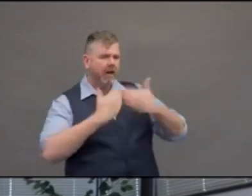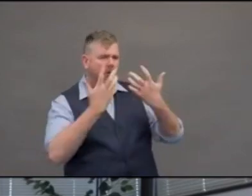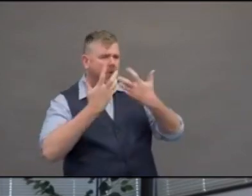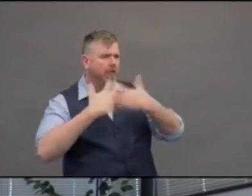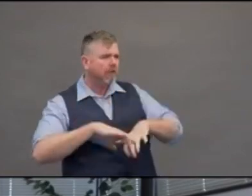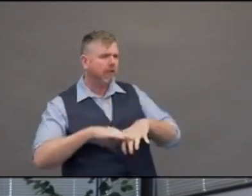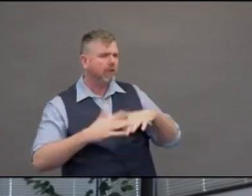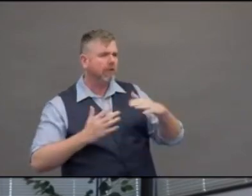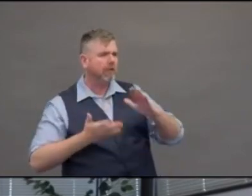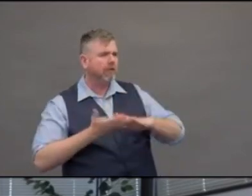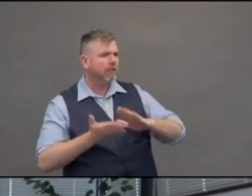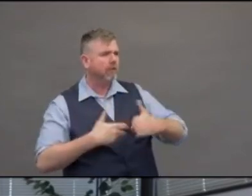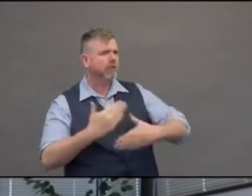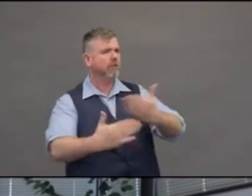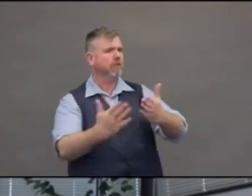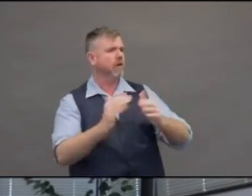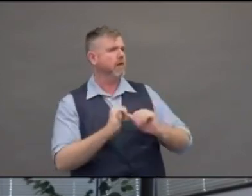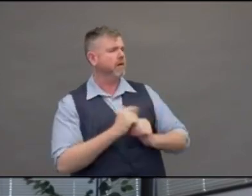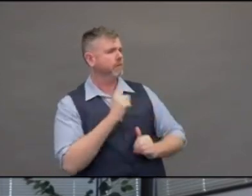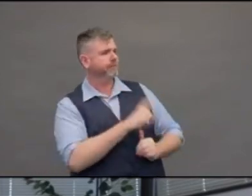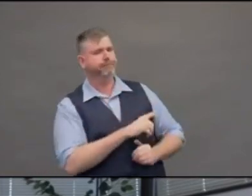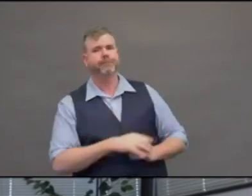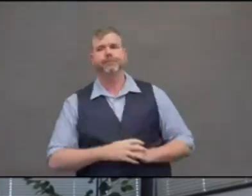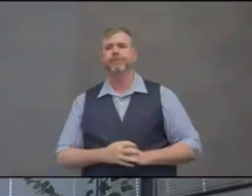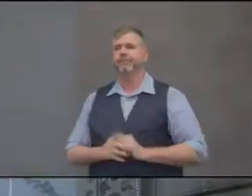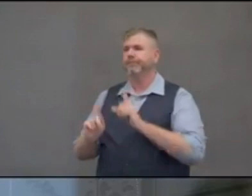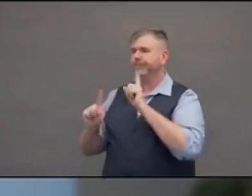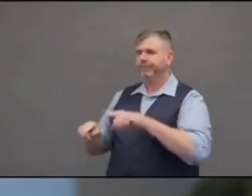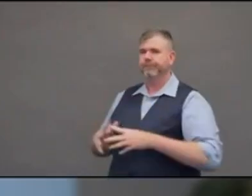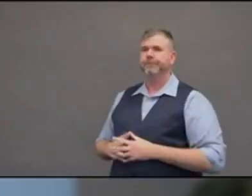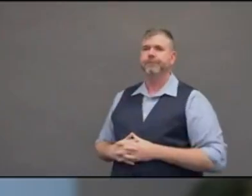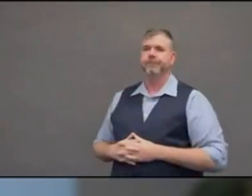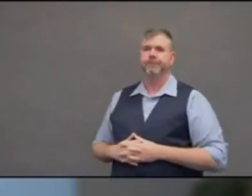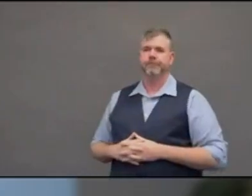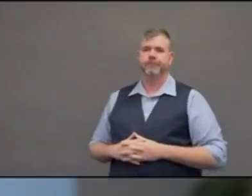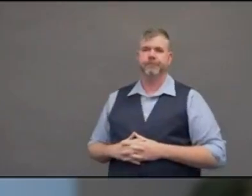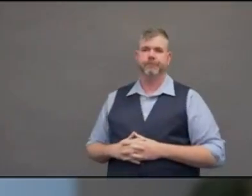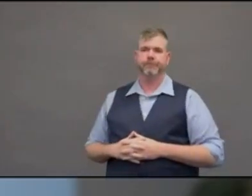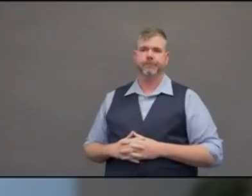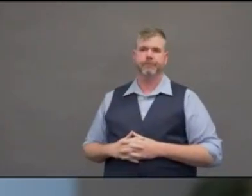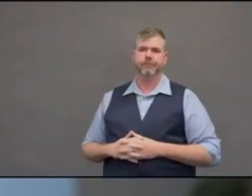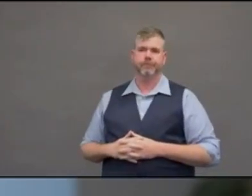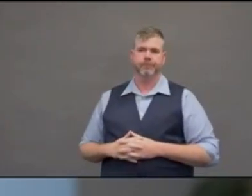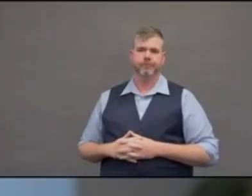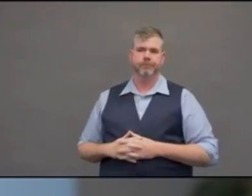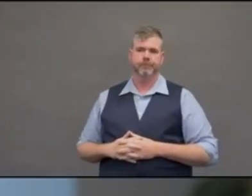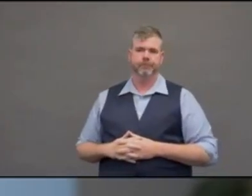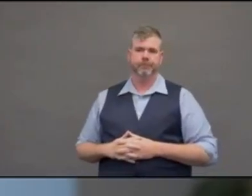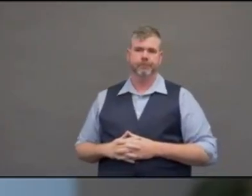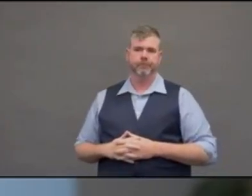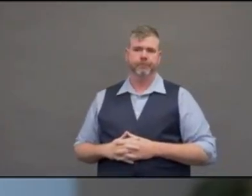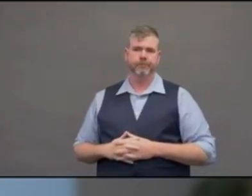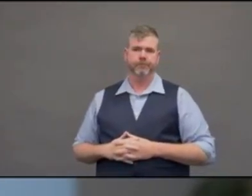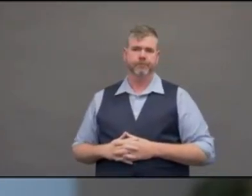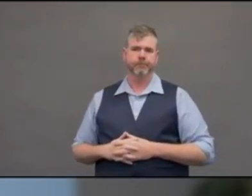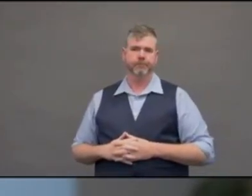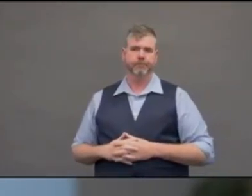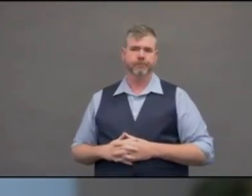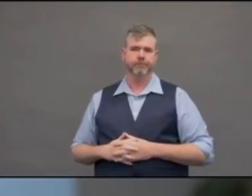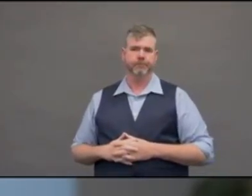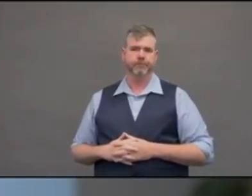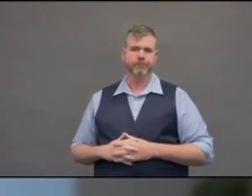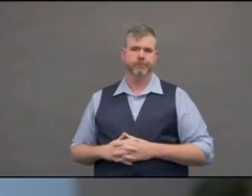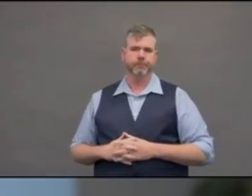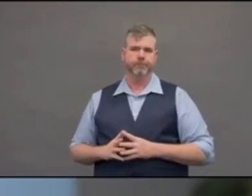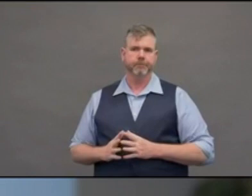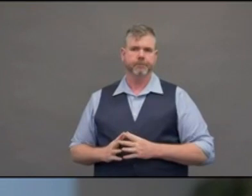a totality, right? Each of these things represents something that's important that the health officers